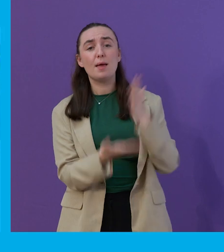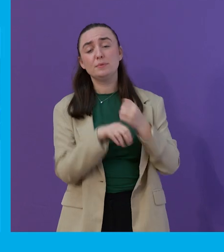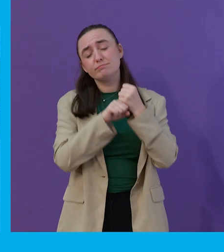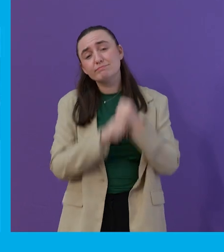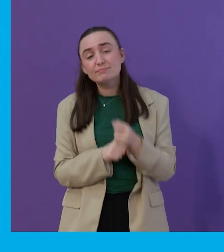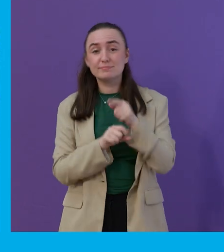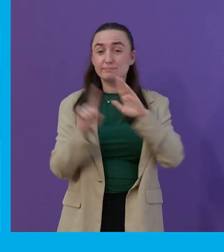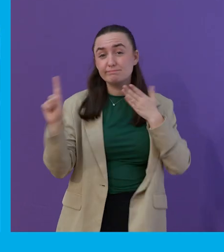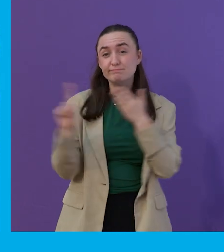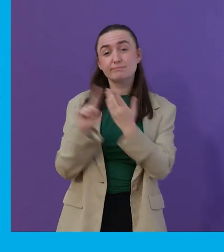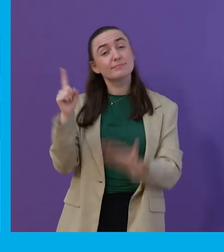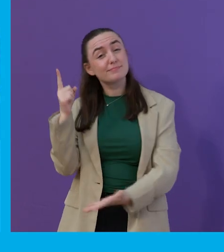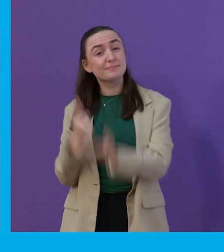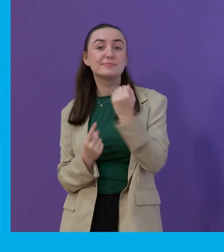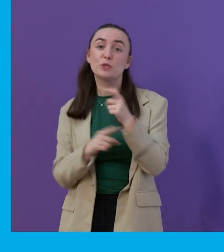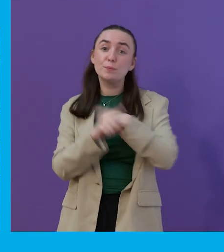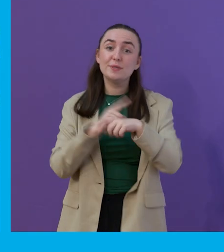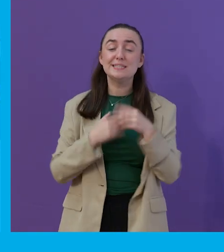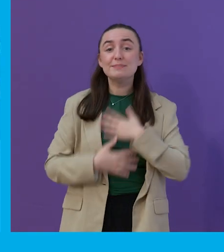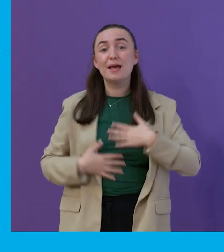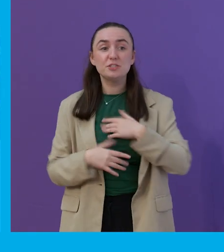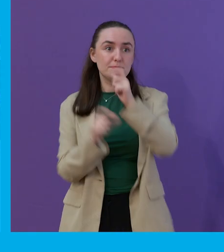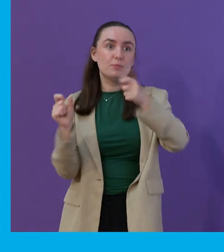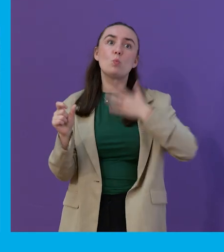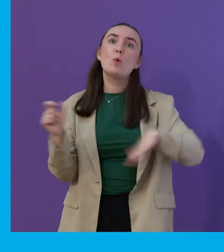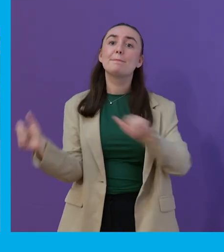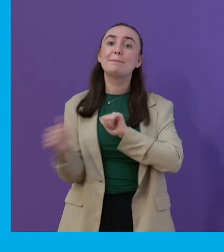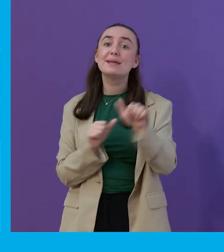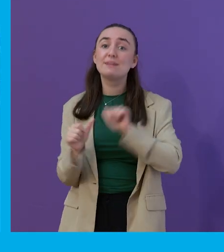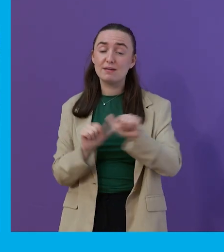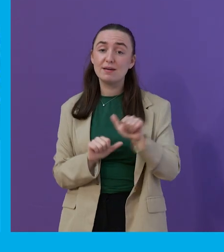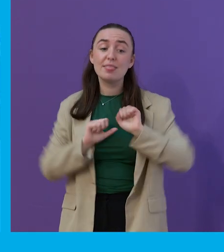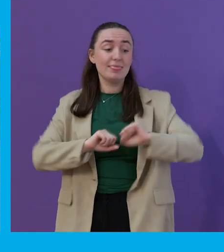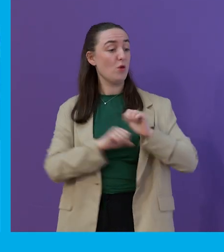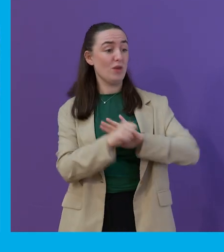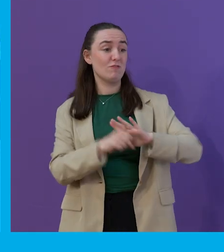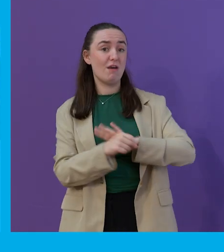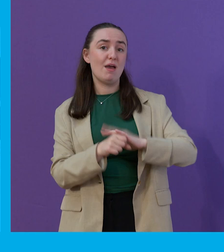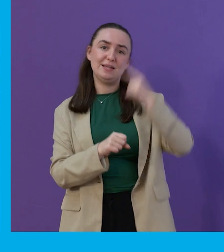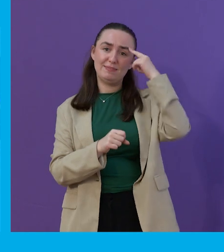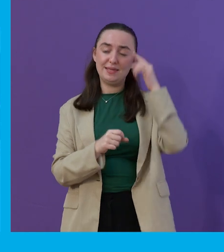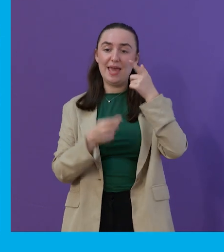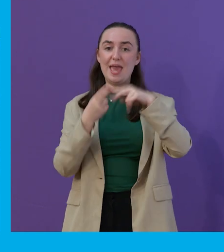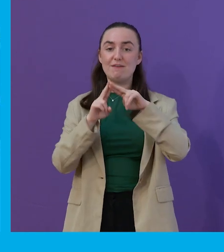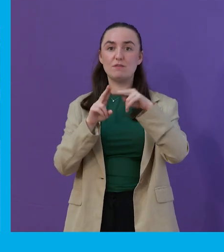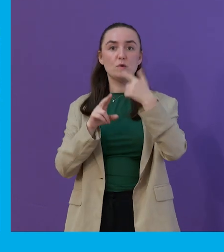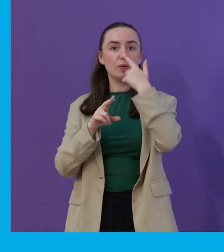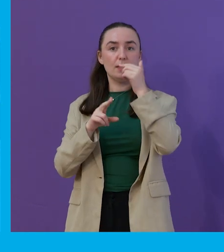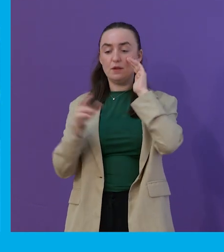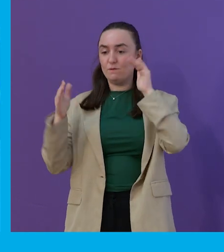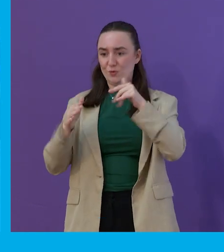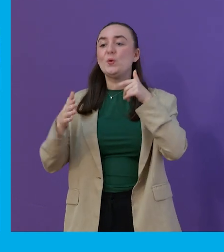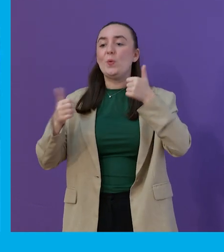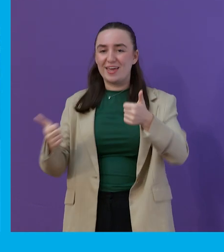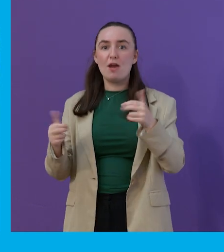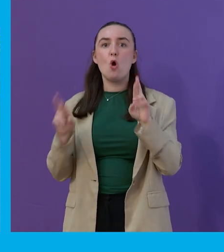incredibly passionate communities. And people want things to be better where they are. And I think it's the focusing on hope and focusing on an ability to make